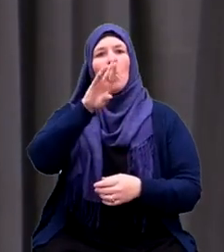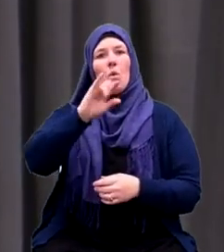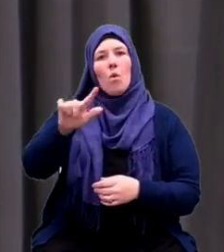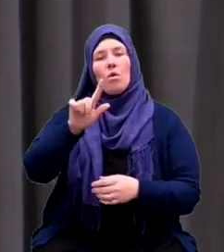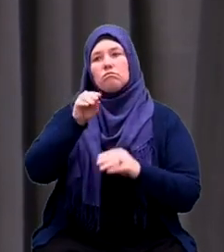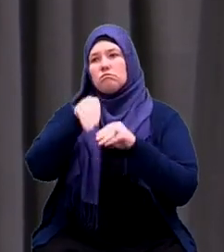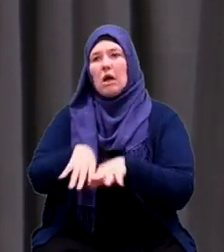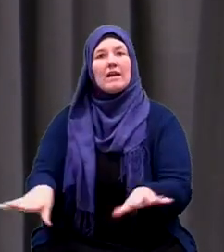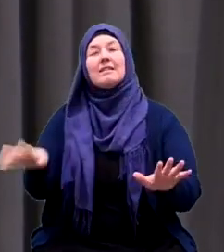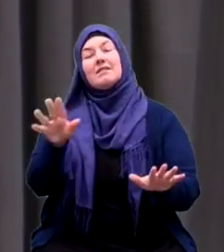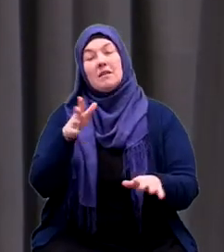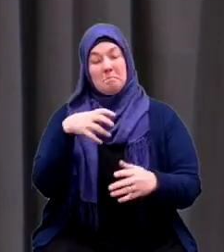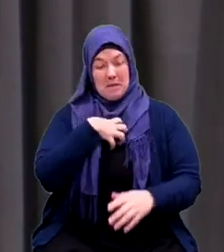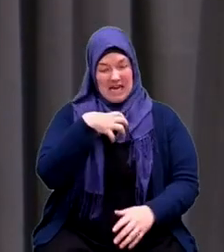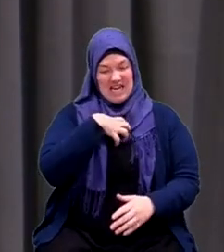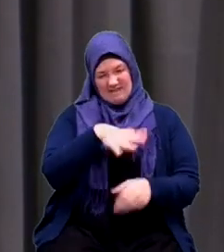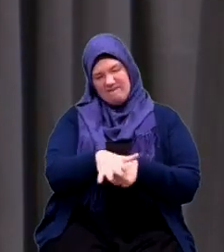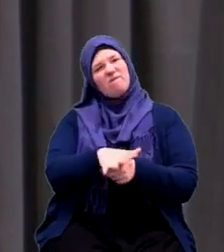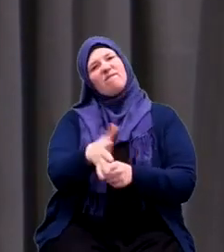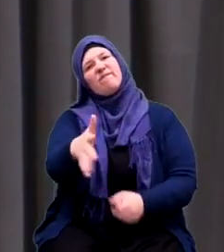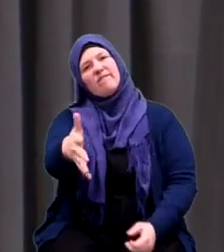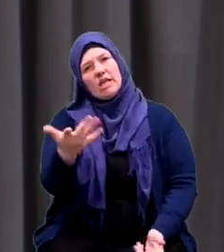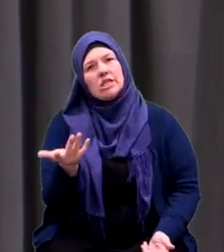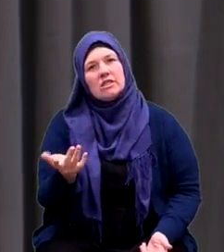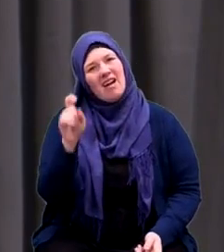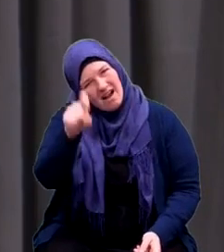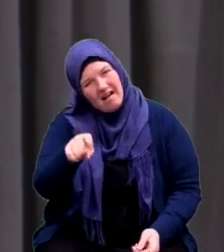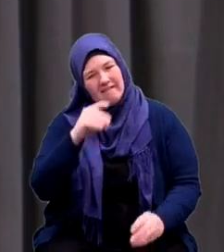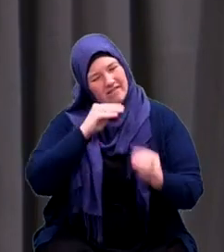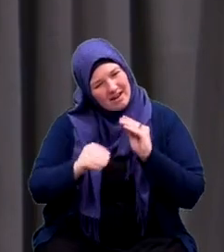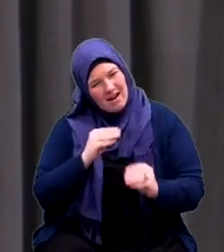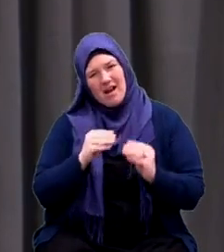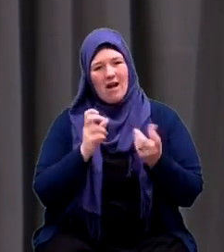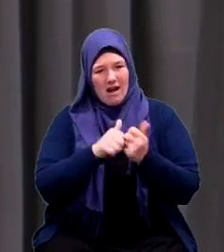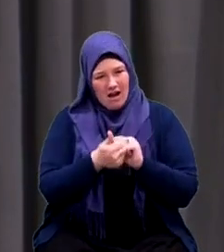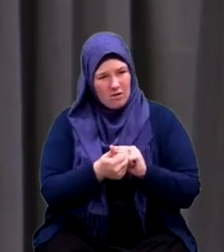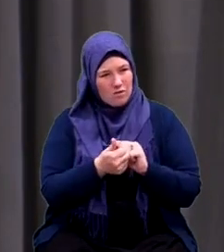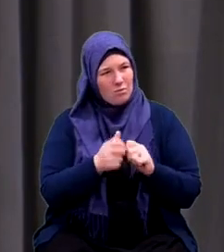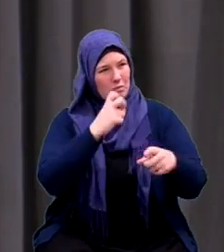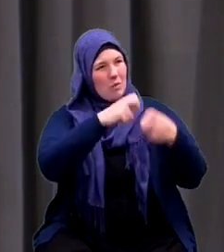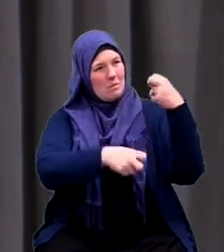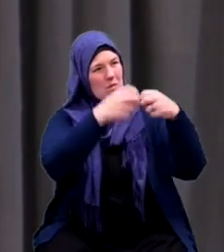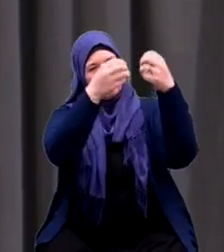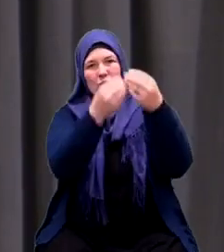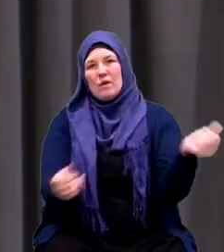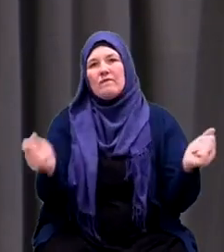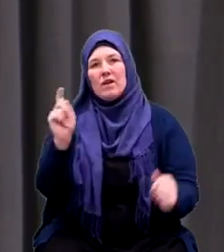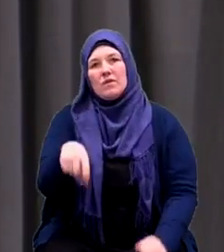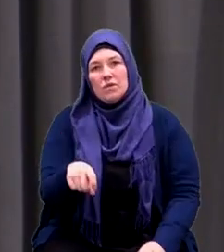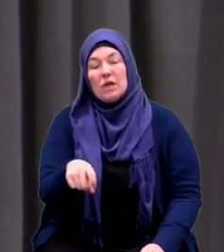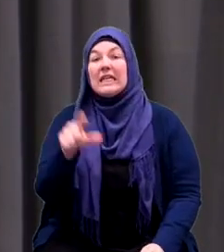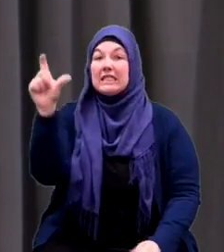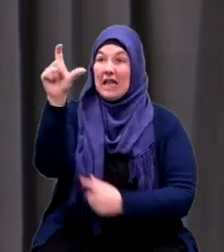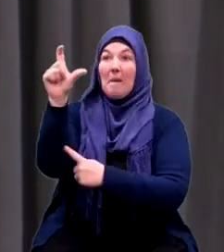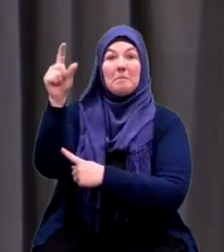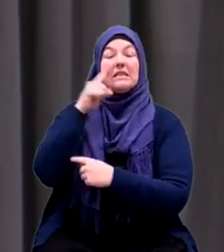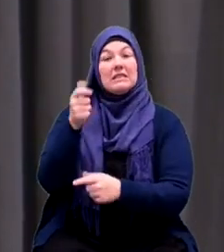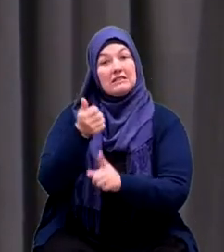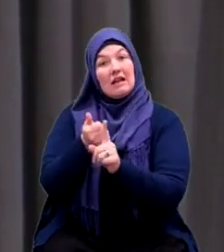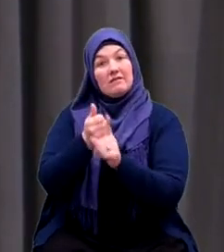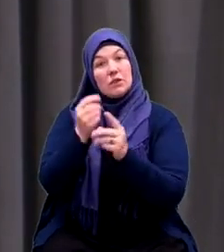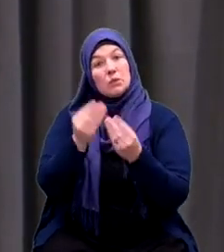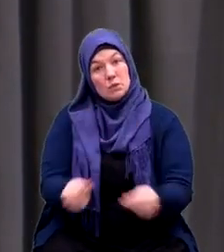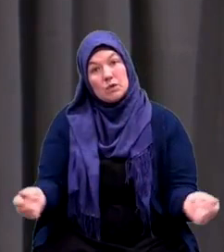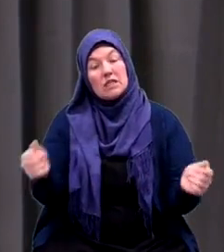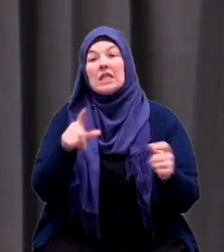keep complaining. We have to figure solutions. And Islam is the solution.